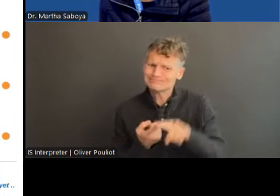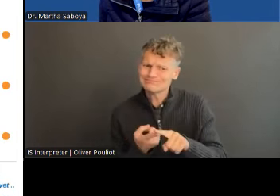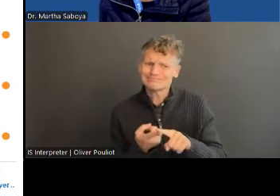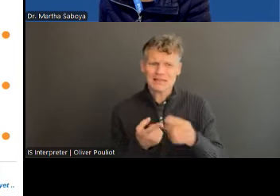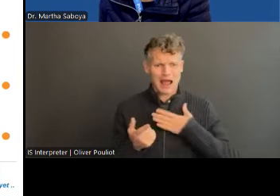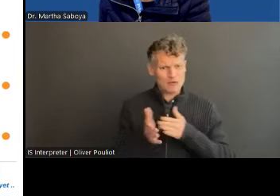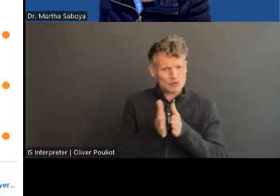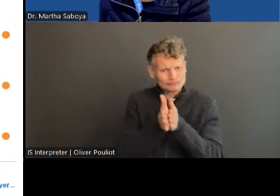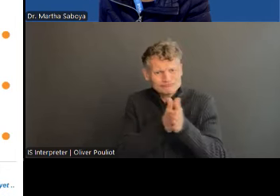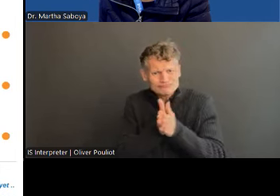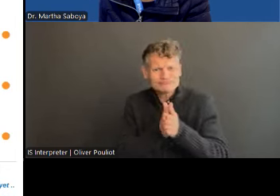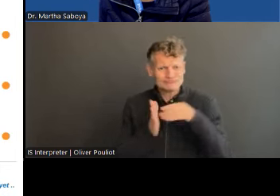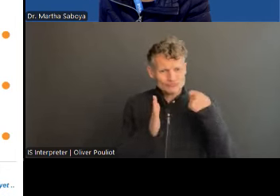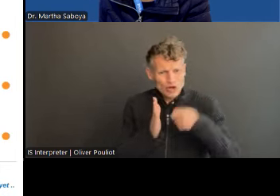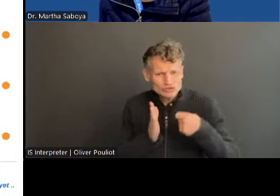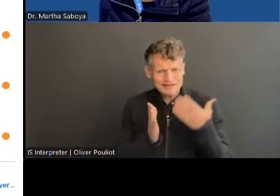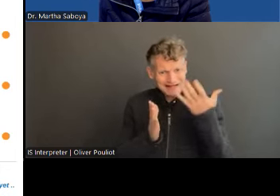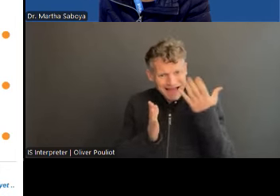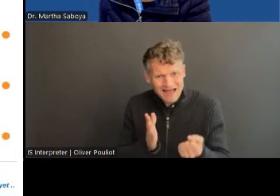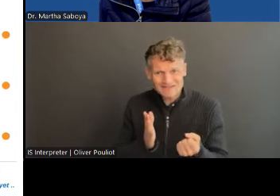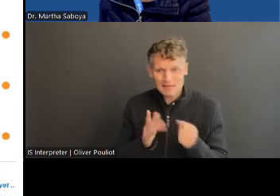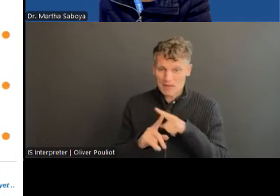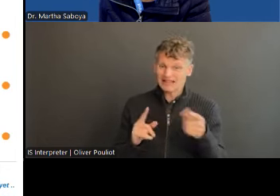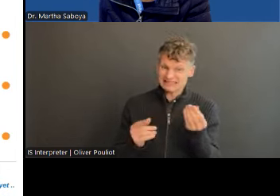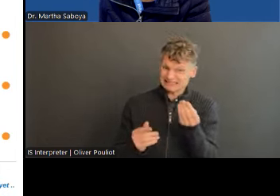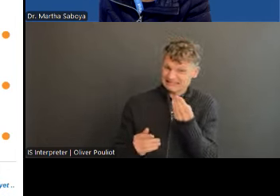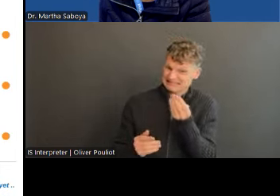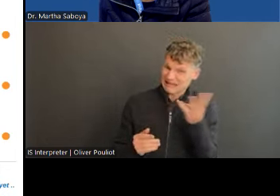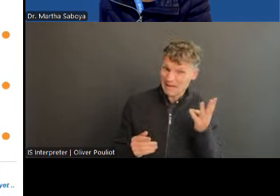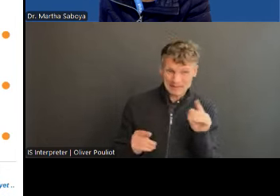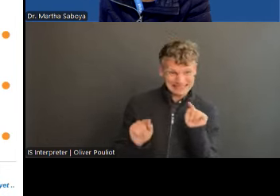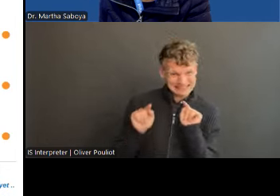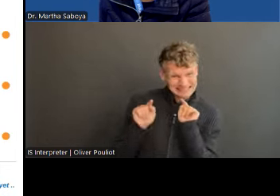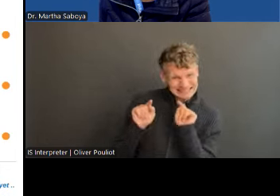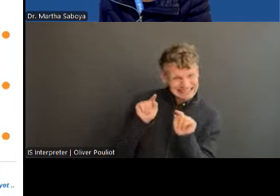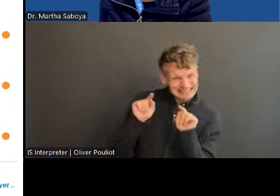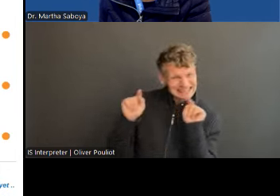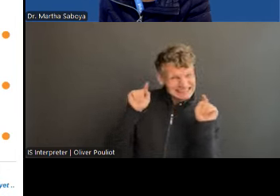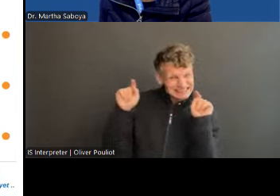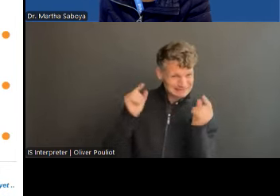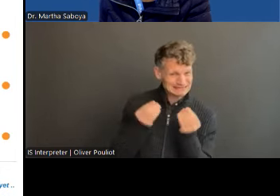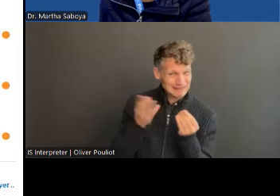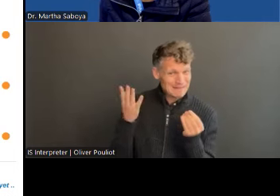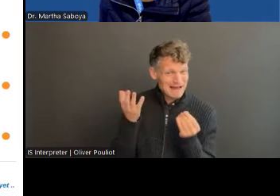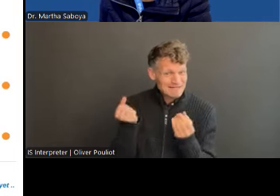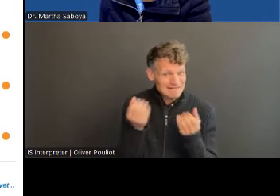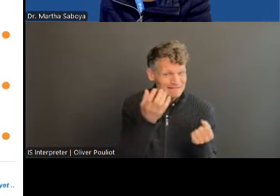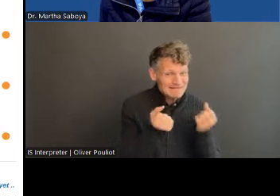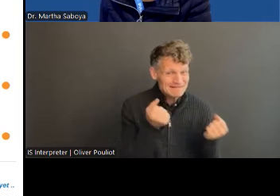target, and where do we have some areas that still have populations affected